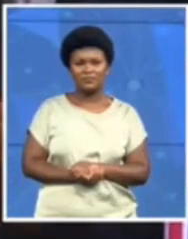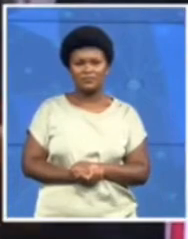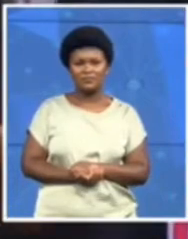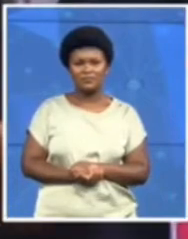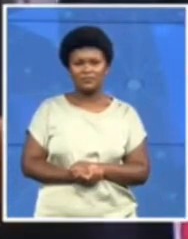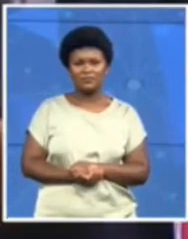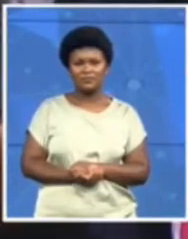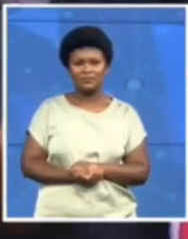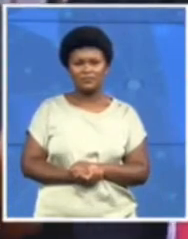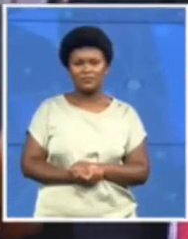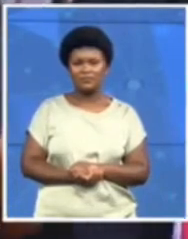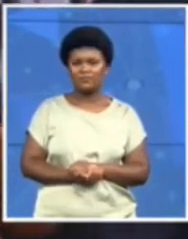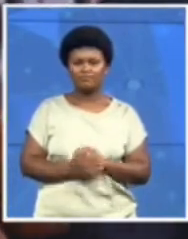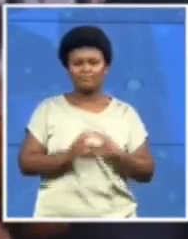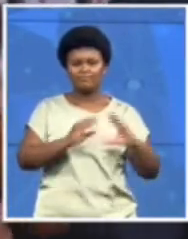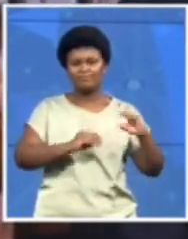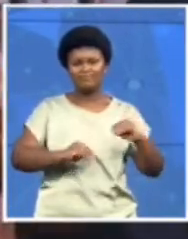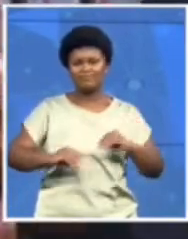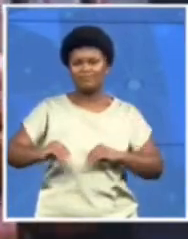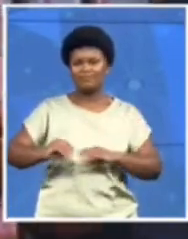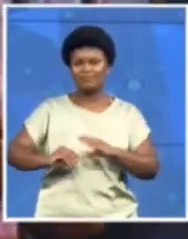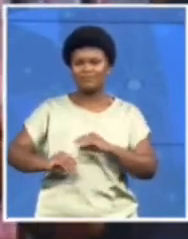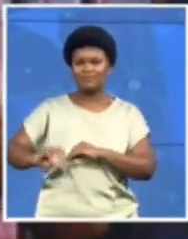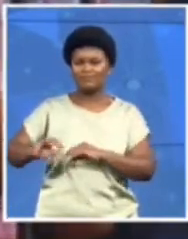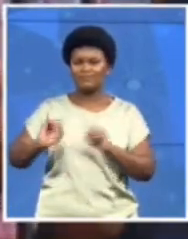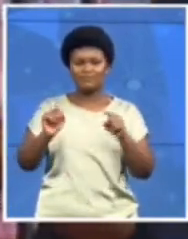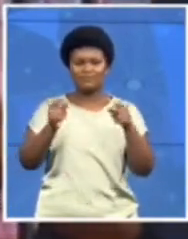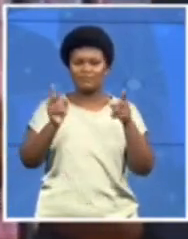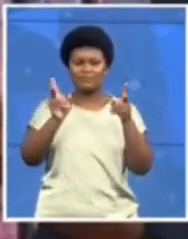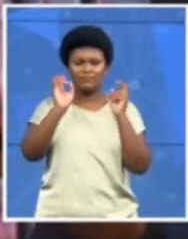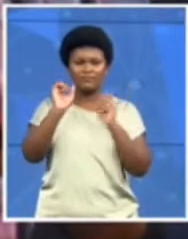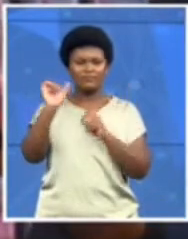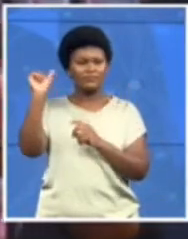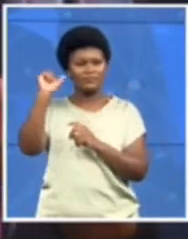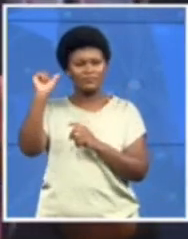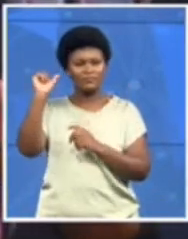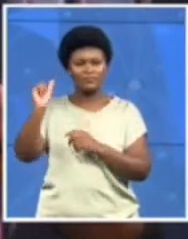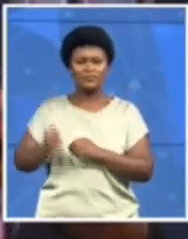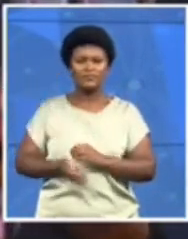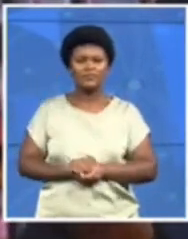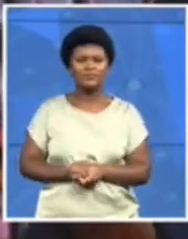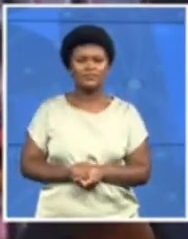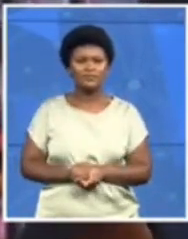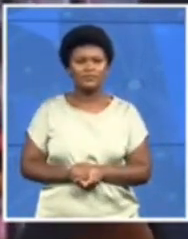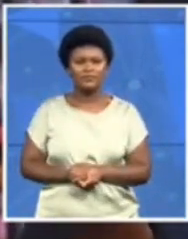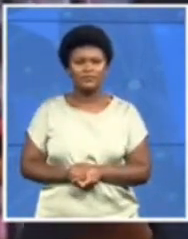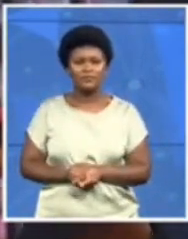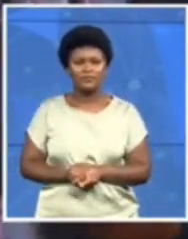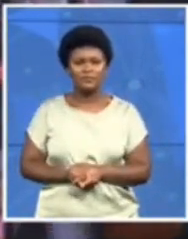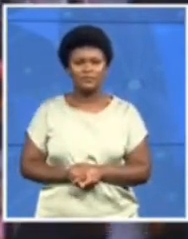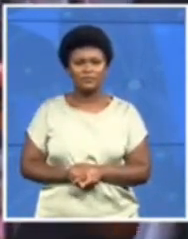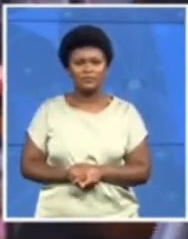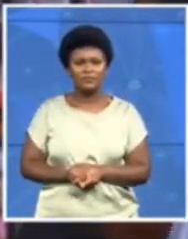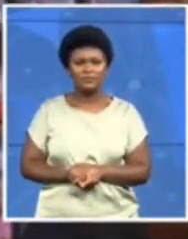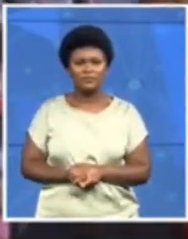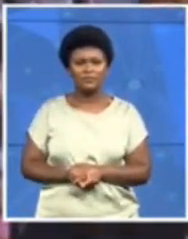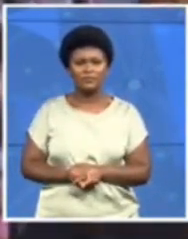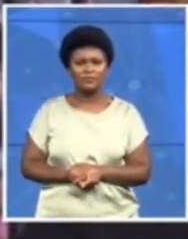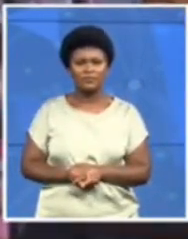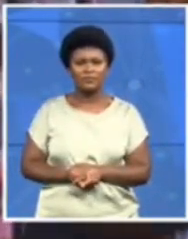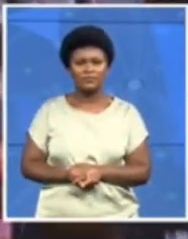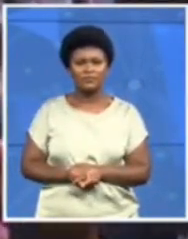Guys, can you look ahead, Brigadier? Can you just look ahead at look the camera? Straight ahead, please. Yeah. Can you tell us more about